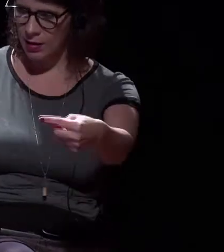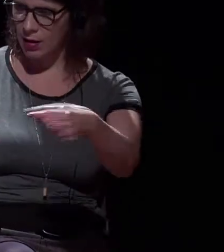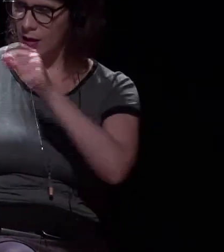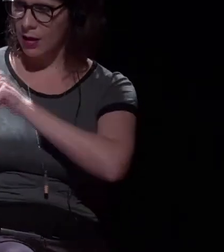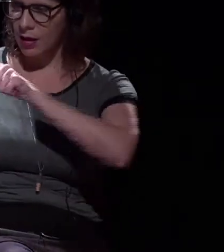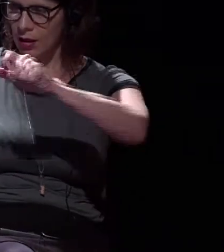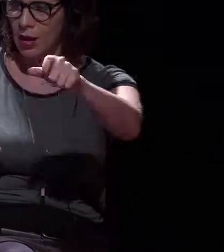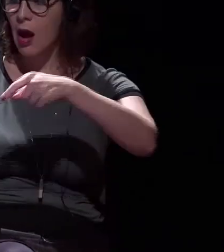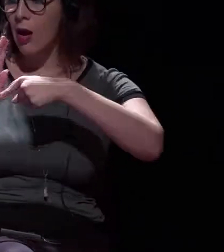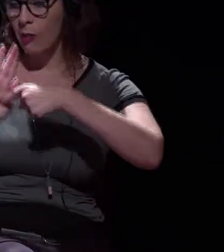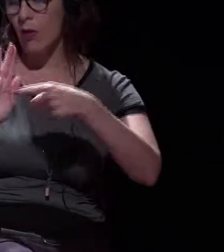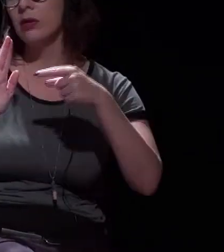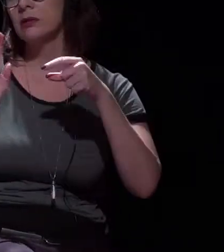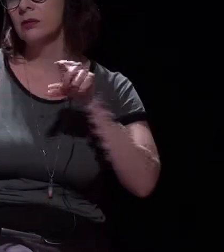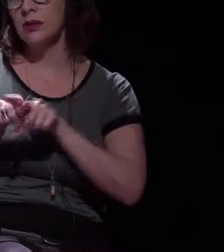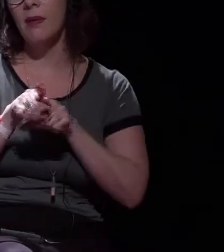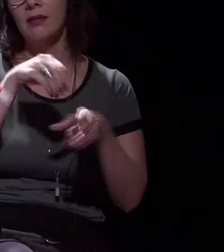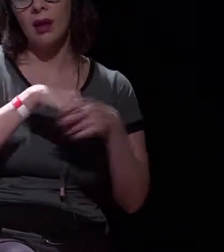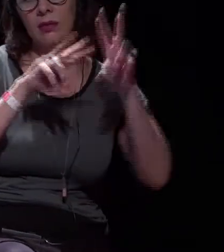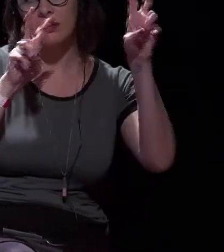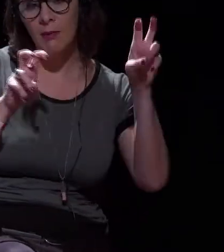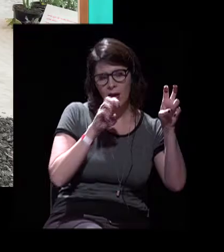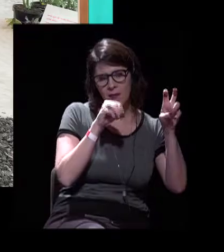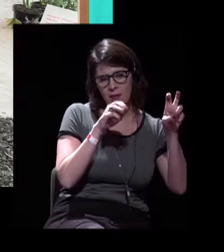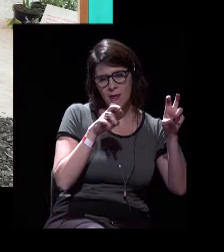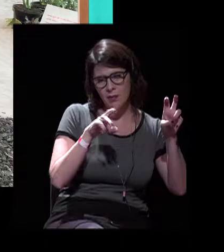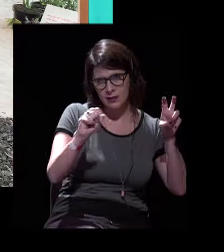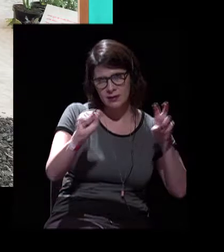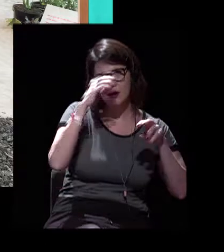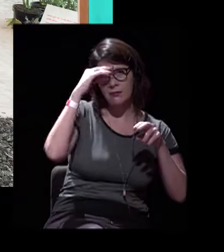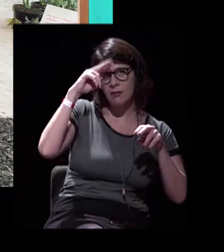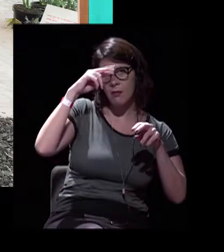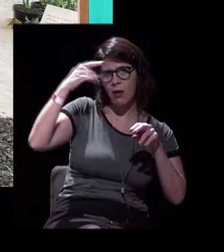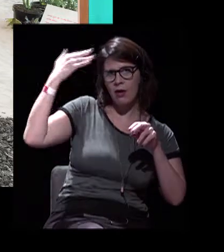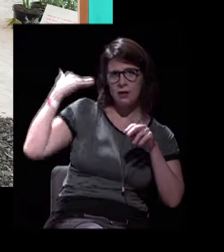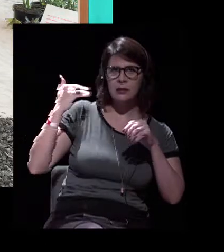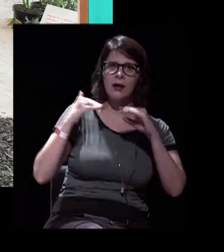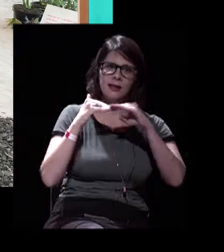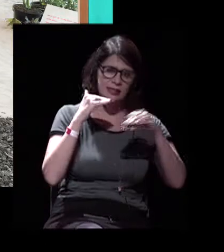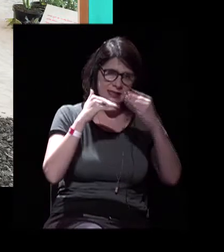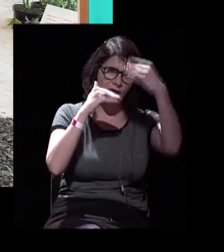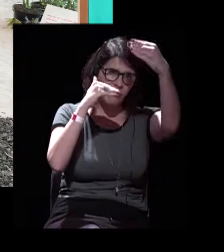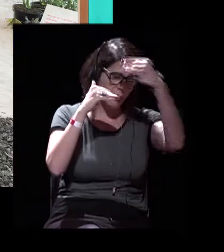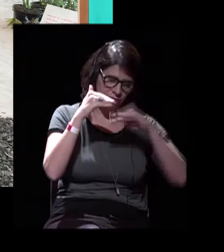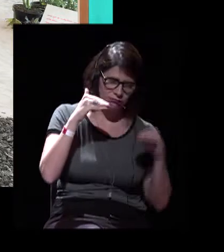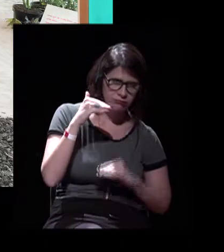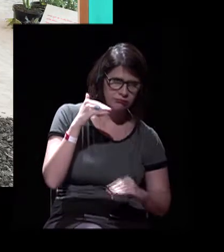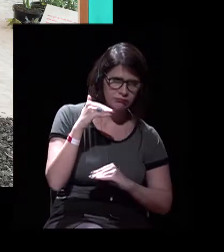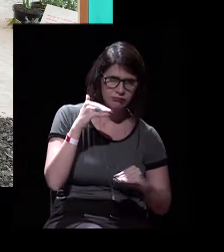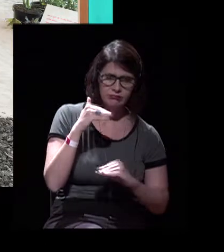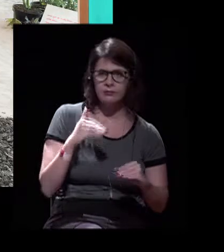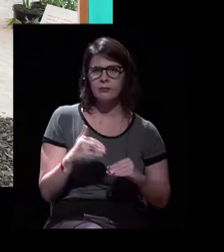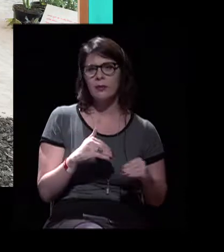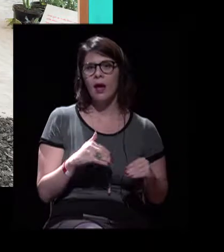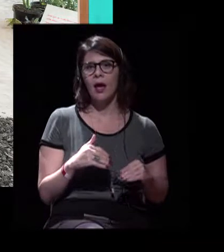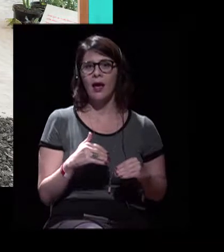the exhibition, which also takes as a point of departure some of the issues raised by Ramirez in her essay on the